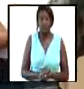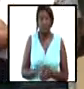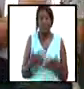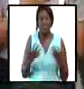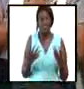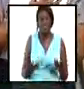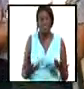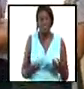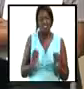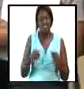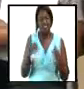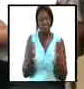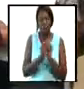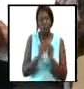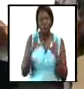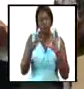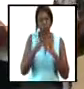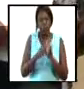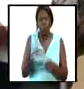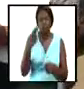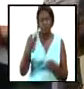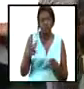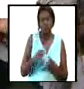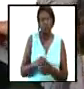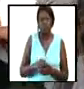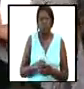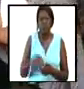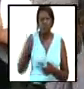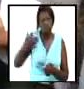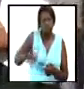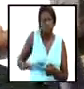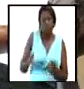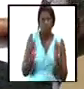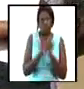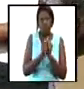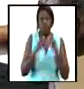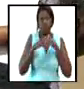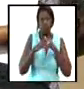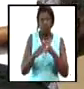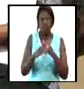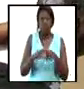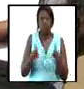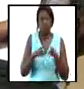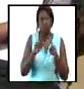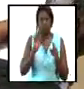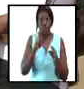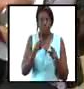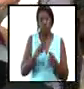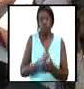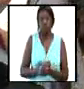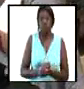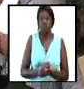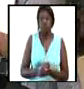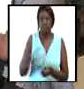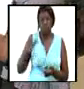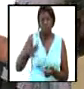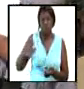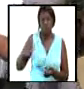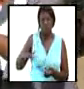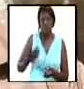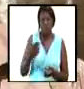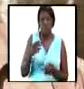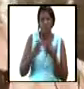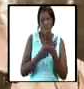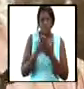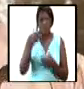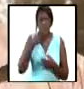Ugh, Chantel, he can take us home. Over our dead bodies, right? I'm not getting into his car, and neither are you. Are you looking for a sugar daddy?